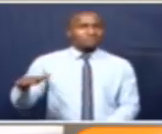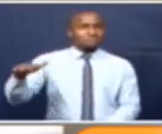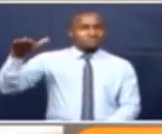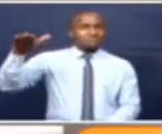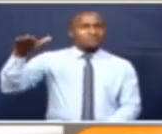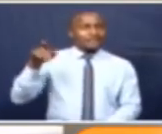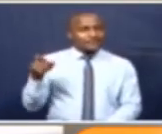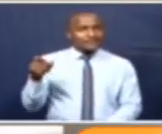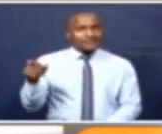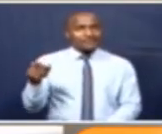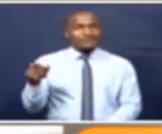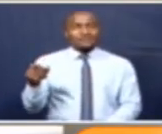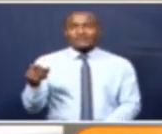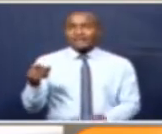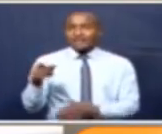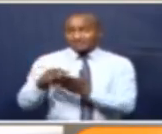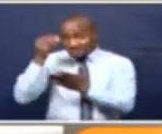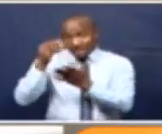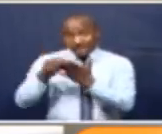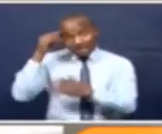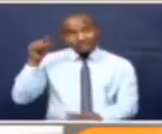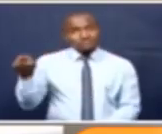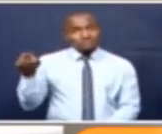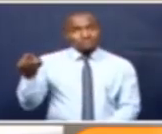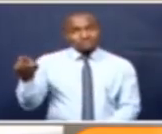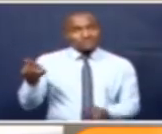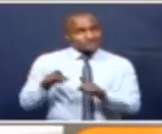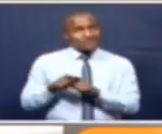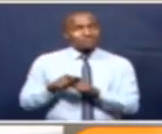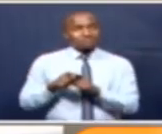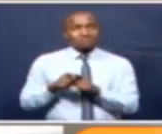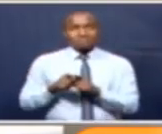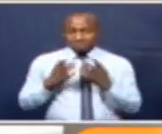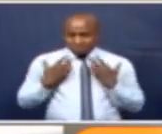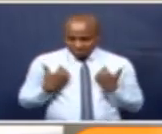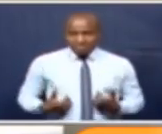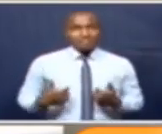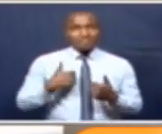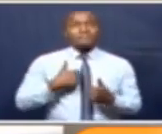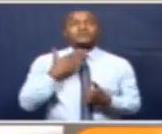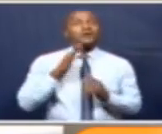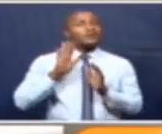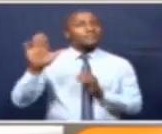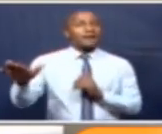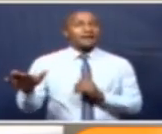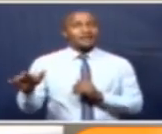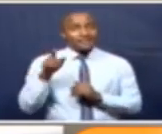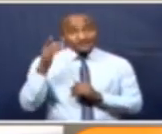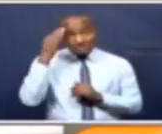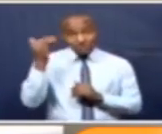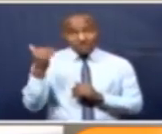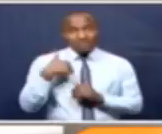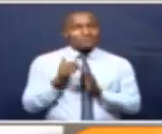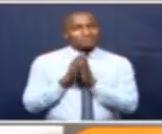me the education that I have and the personality that I have. It is a place I would love to come back to. And that is why I'm pleading